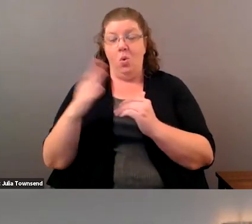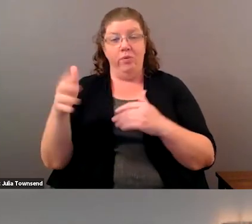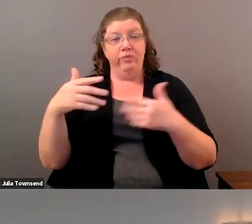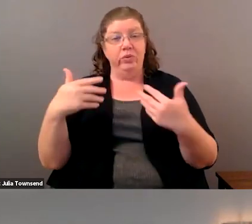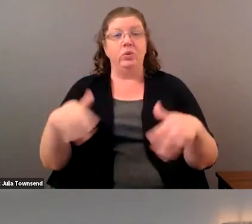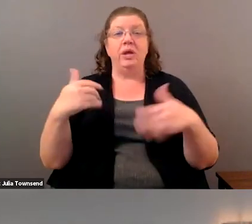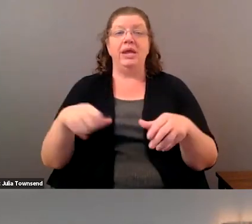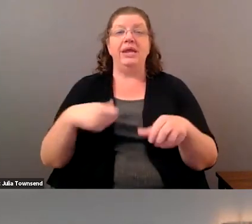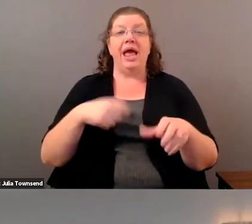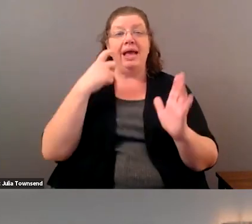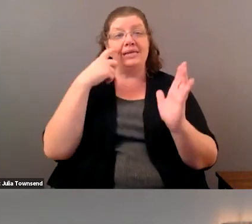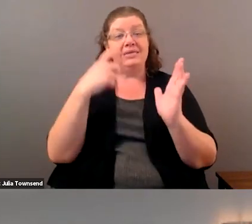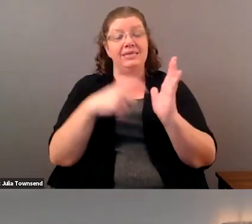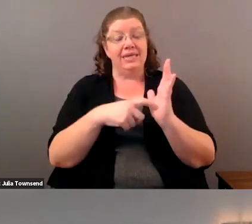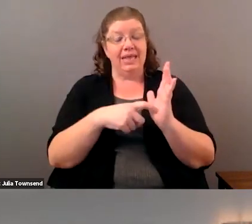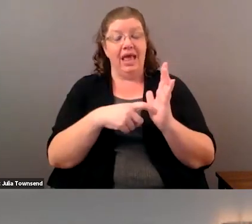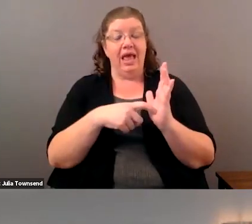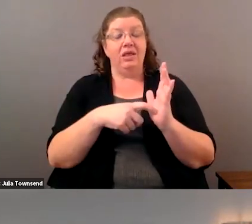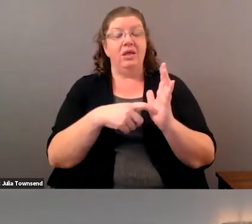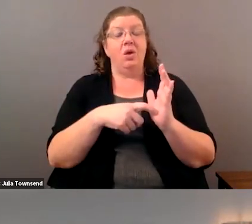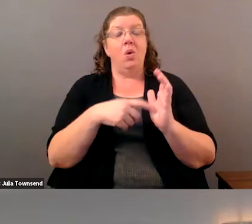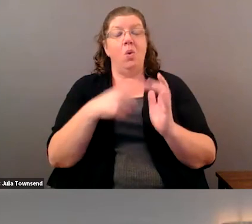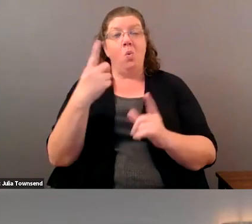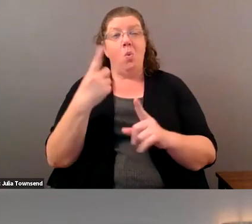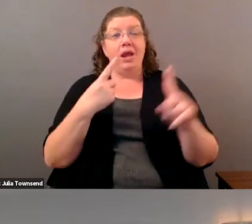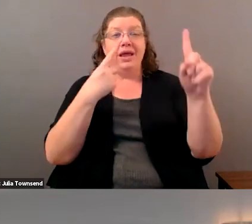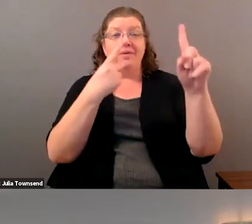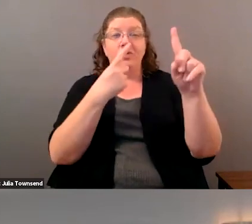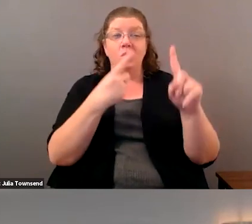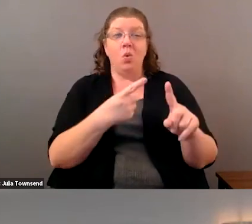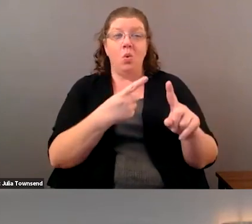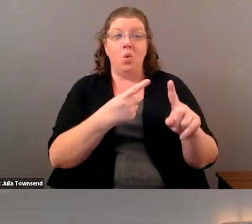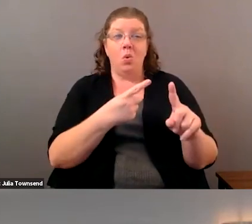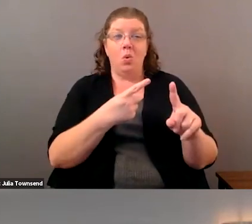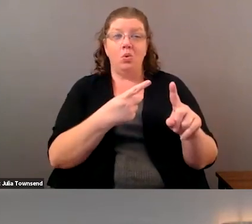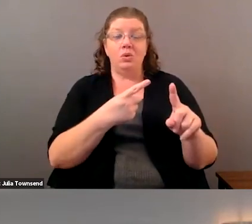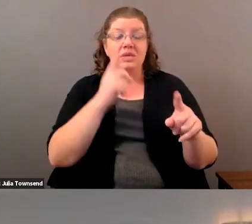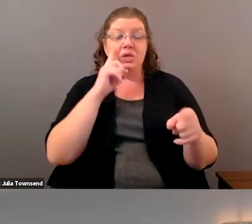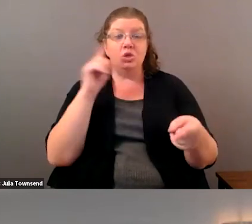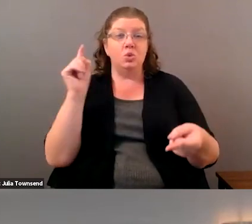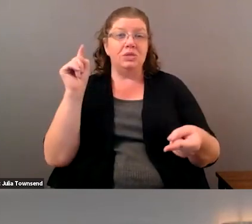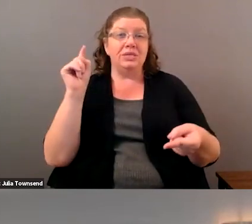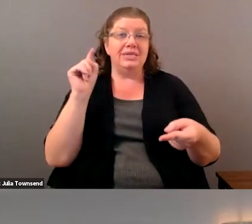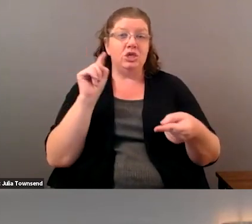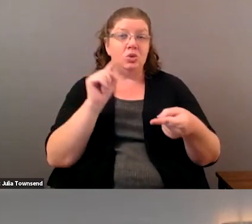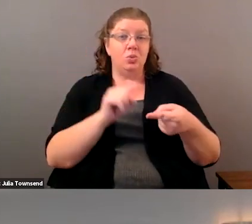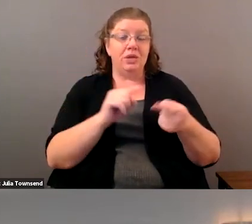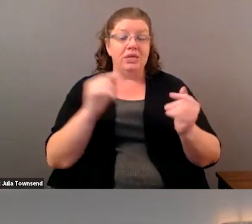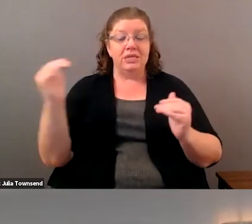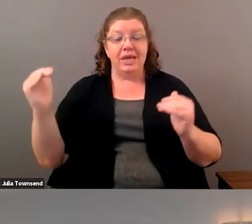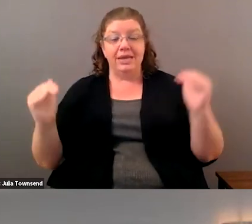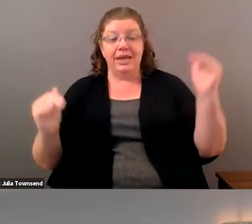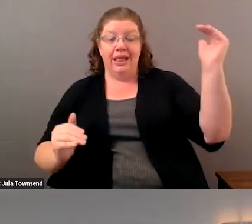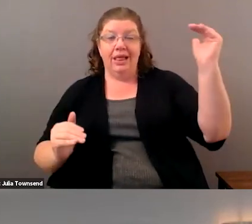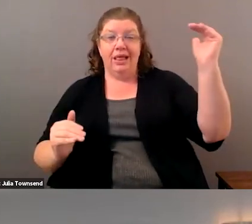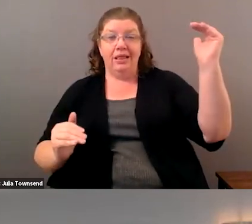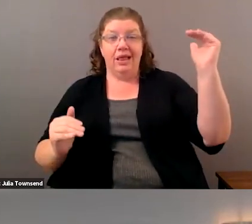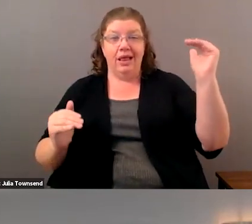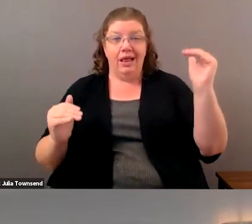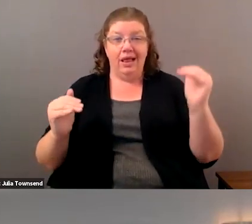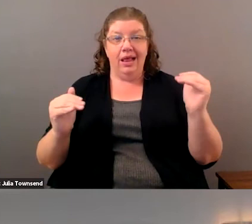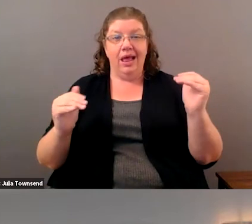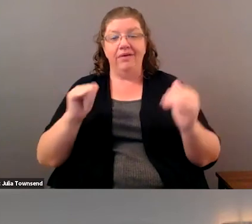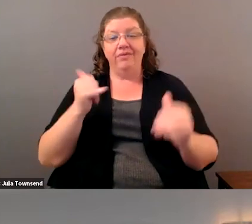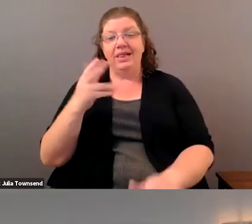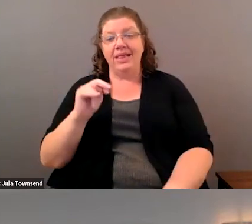see that there is, one of the goals is to decrease the disproportionality of Latinx in special ed. And